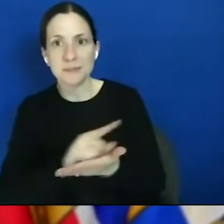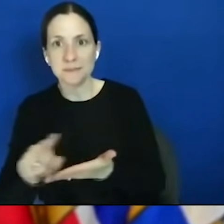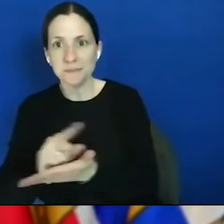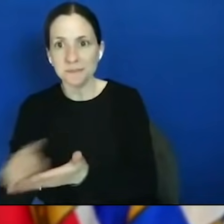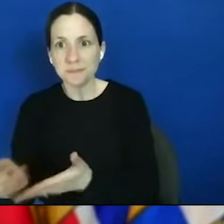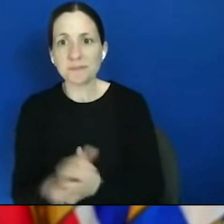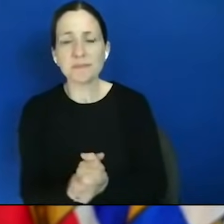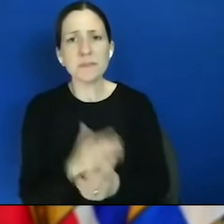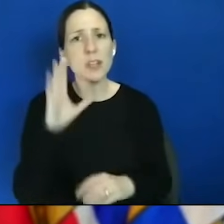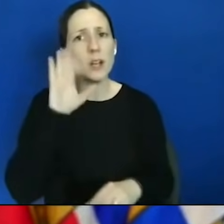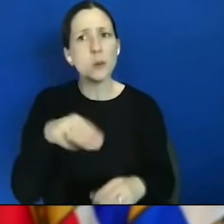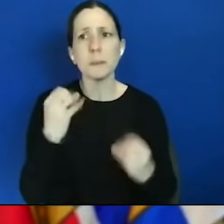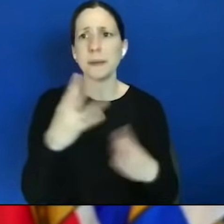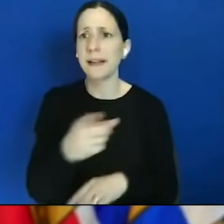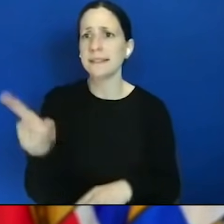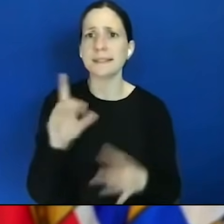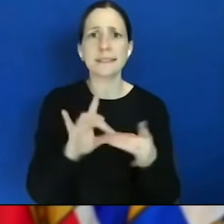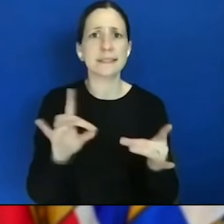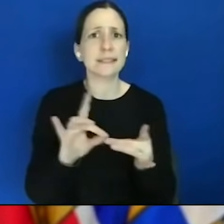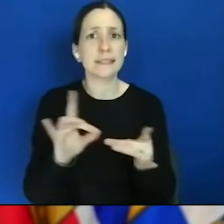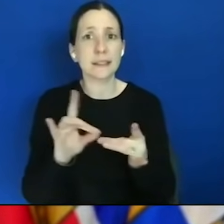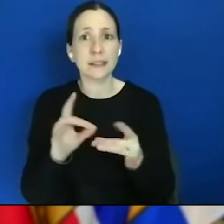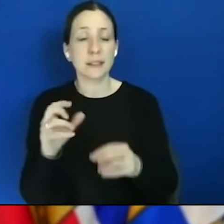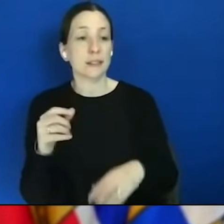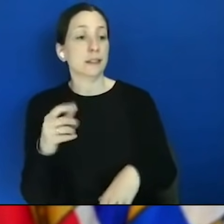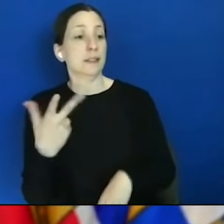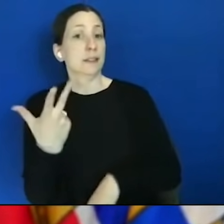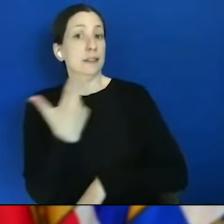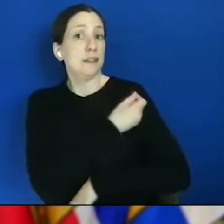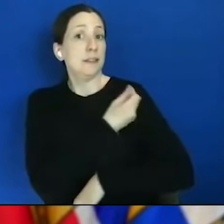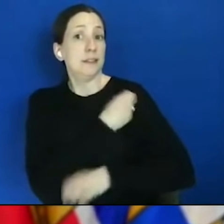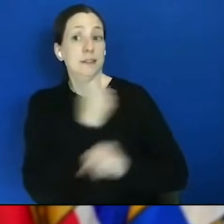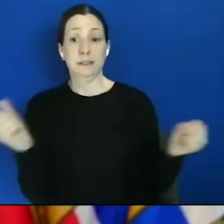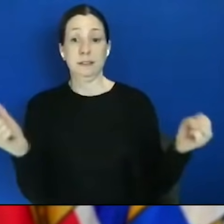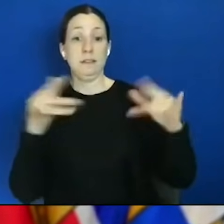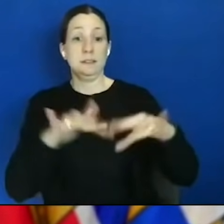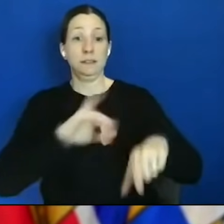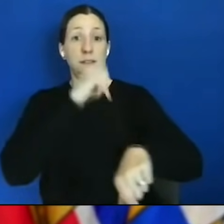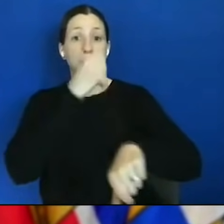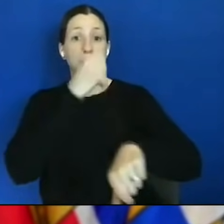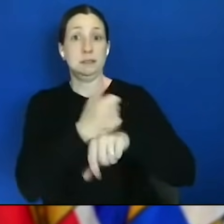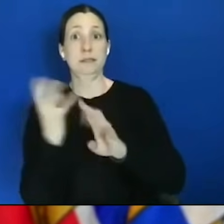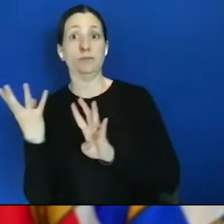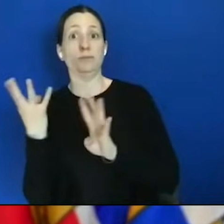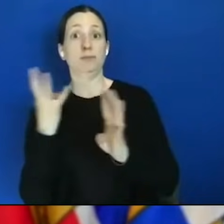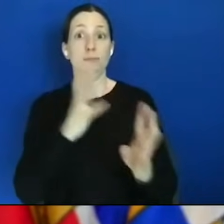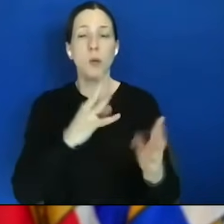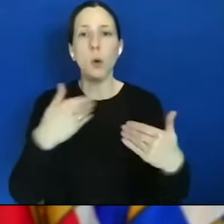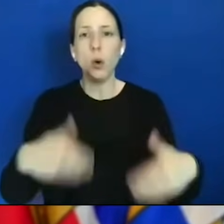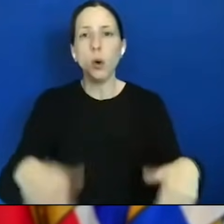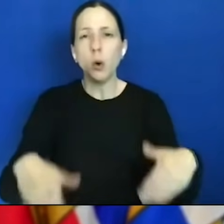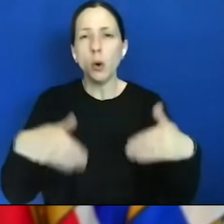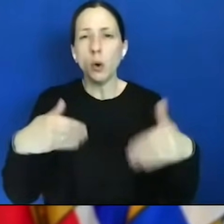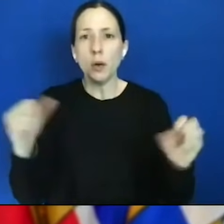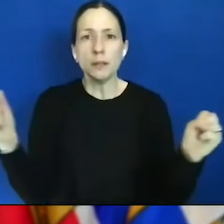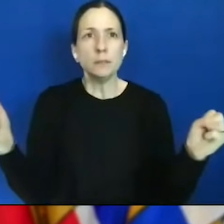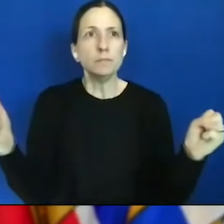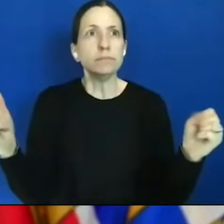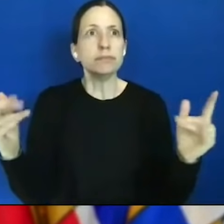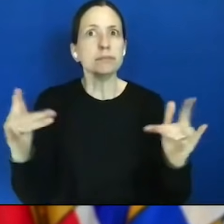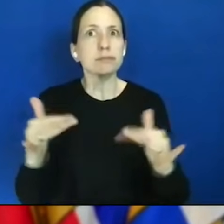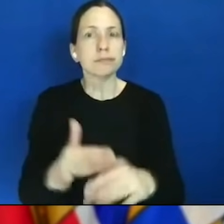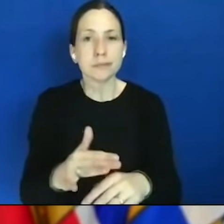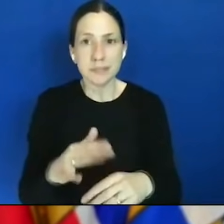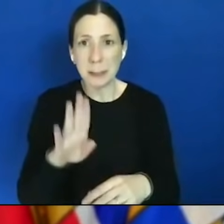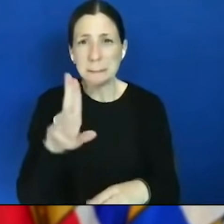I know I've heard from many people, our clinics are very busy, and that is a good thing. It means lots of people in British Columbia are